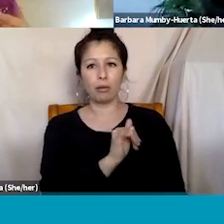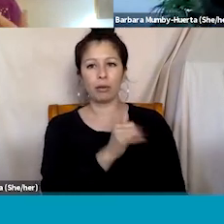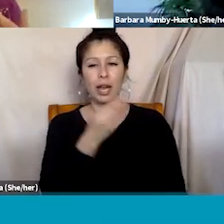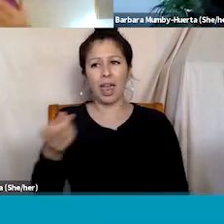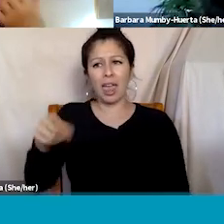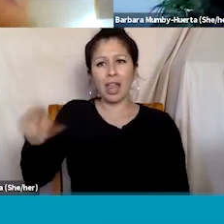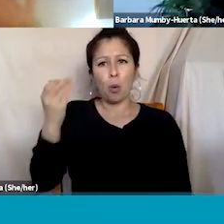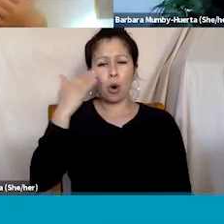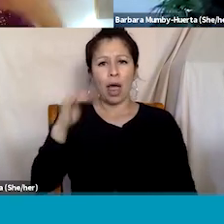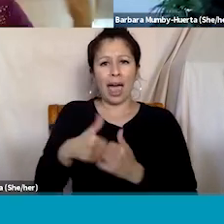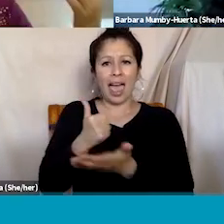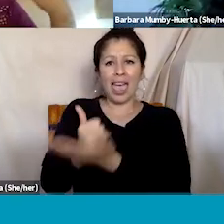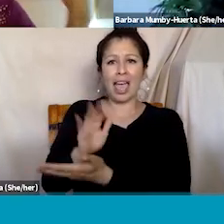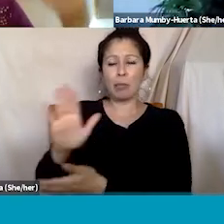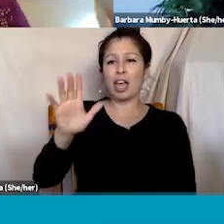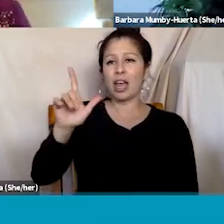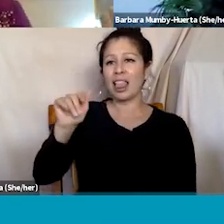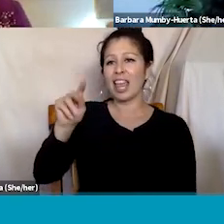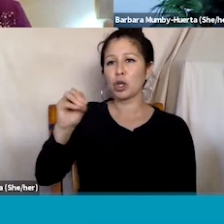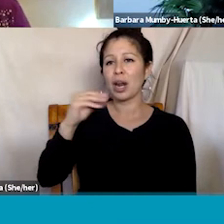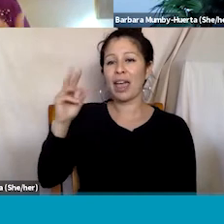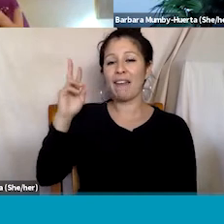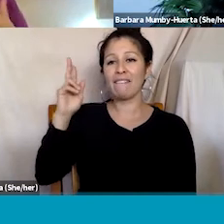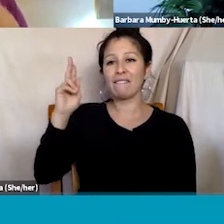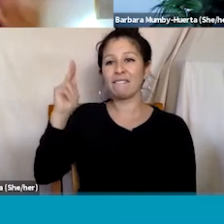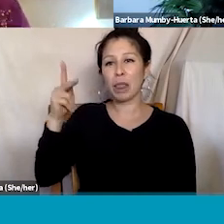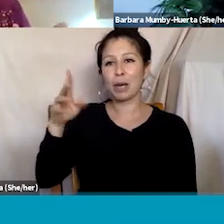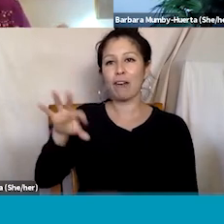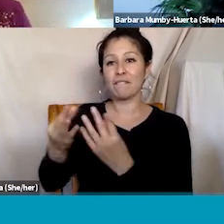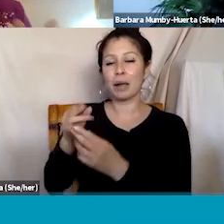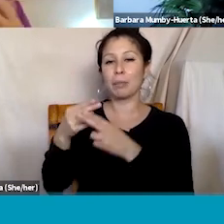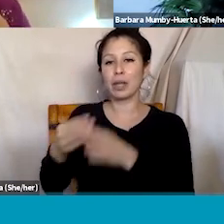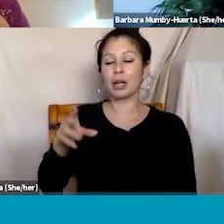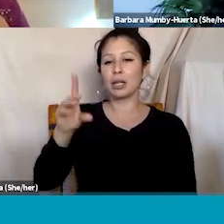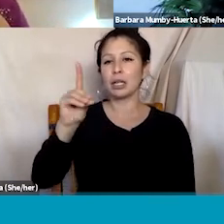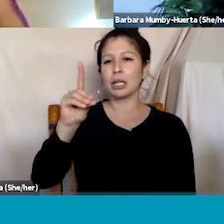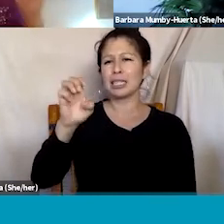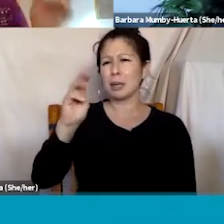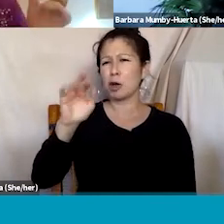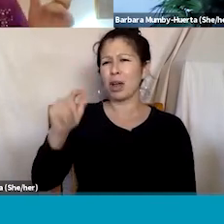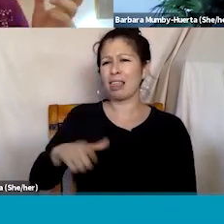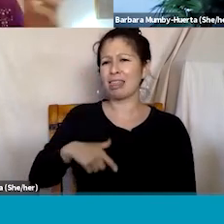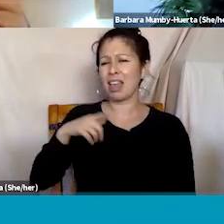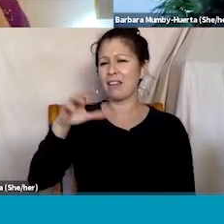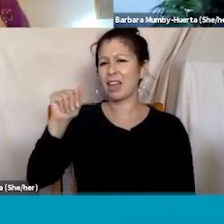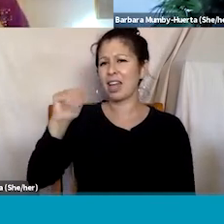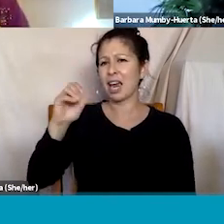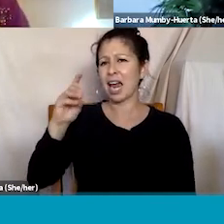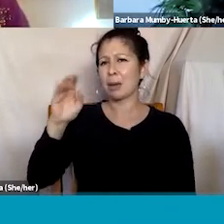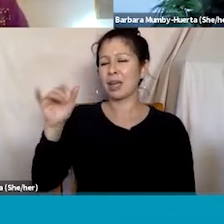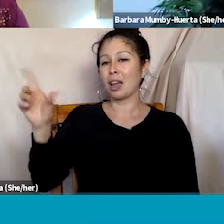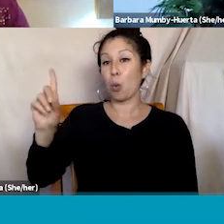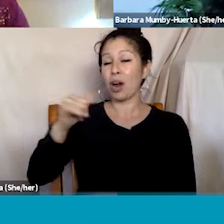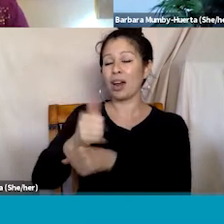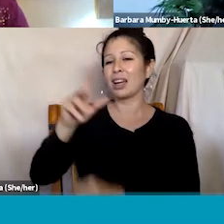they want to know how to help their Latino and Filipino families. It's called Demerilac Academy, and they're in the Tenderloin, which is a very